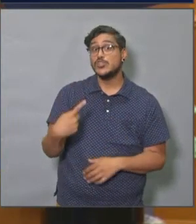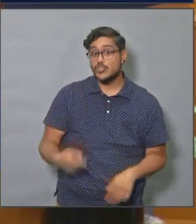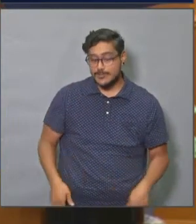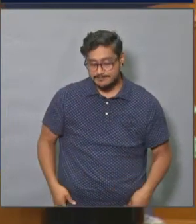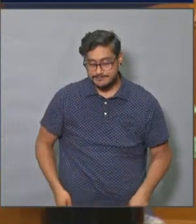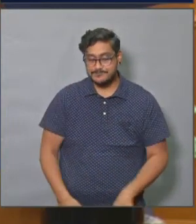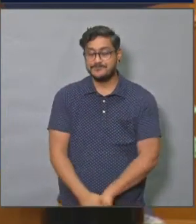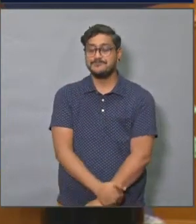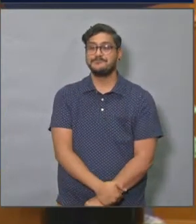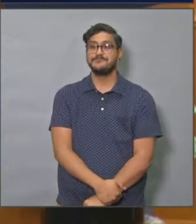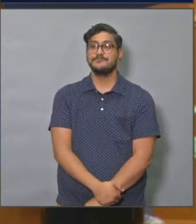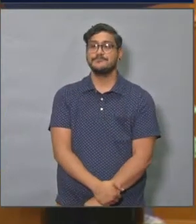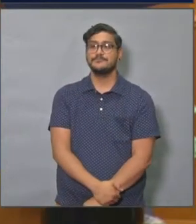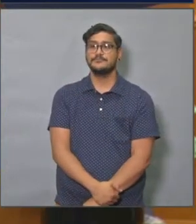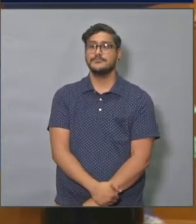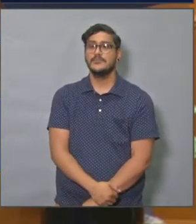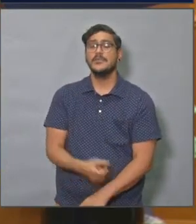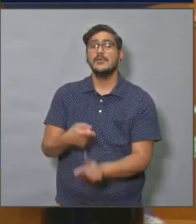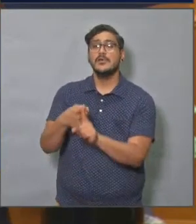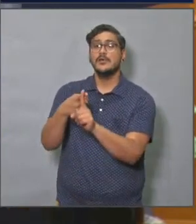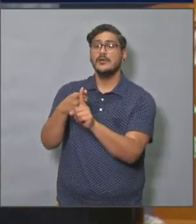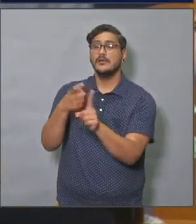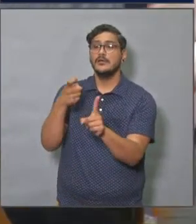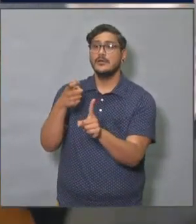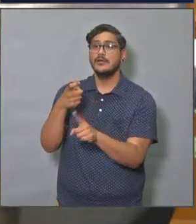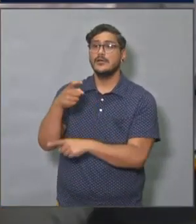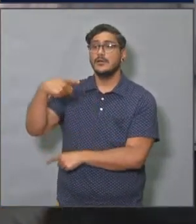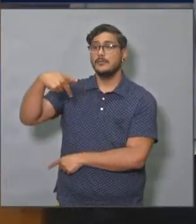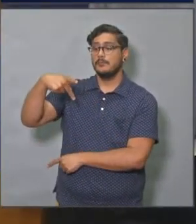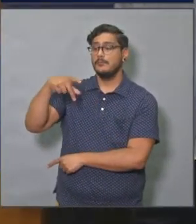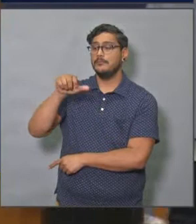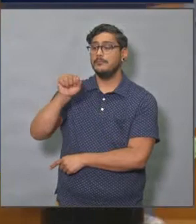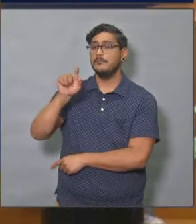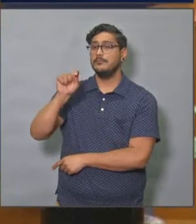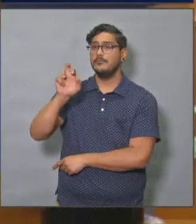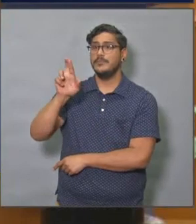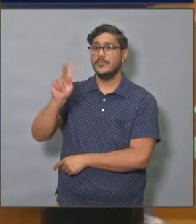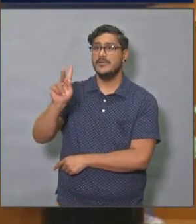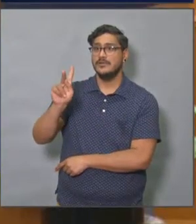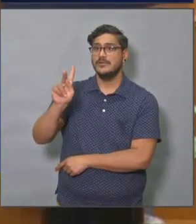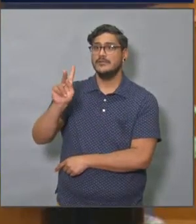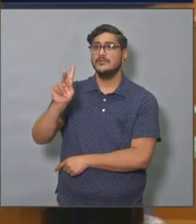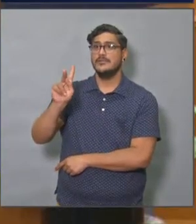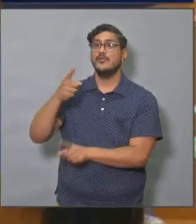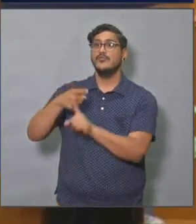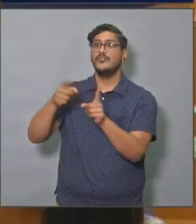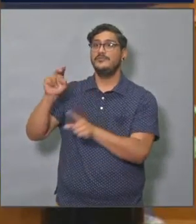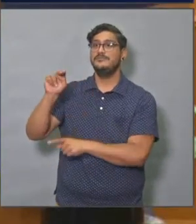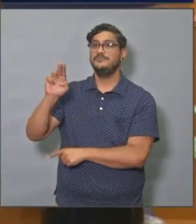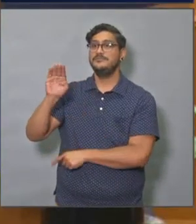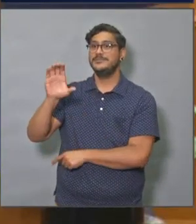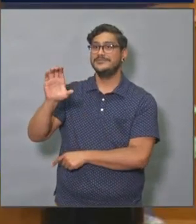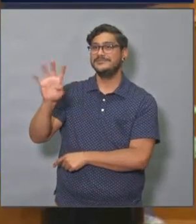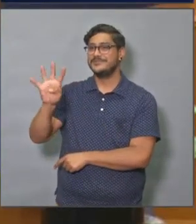question. And our next question comes from Patrick Healy, NBC4. Please go